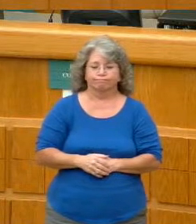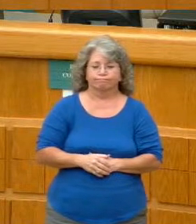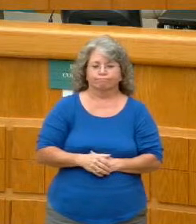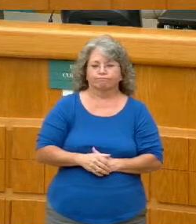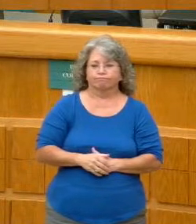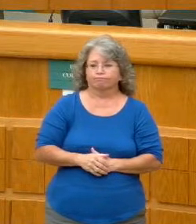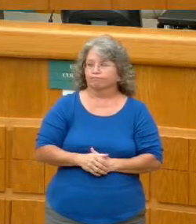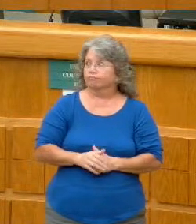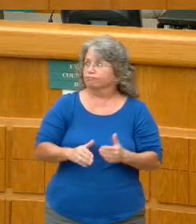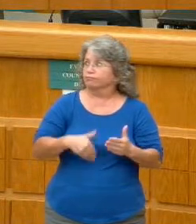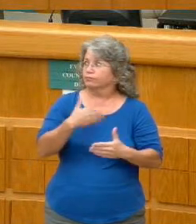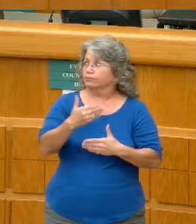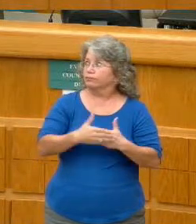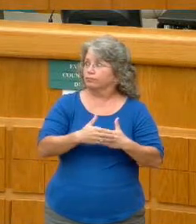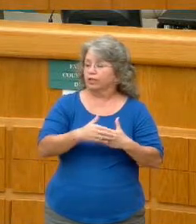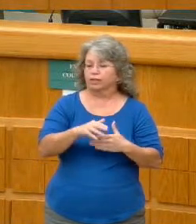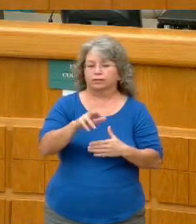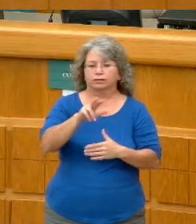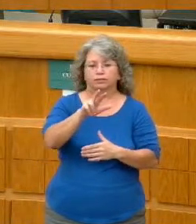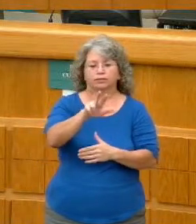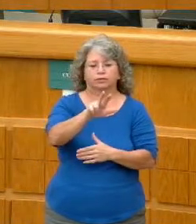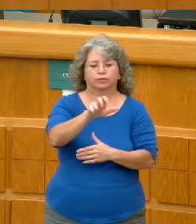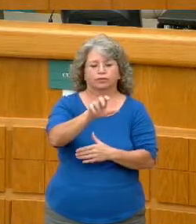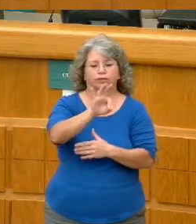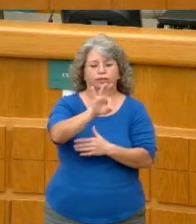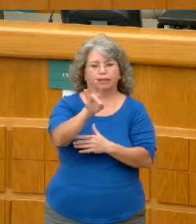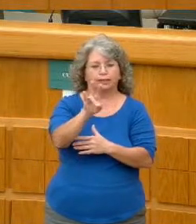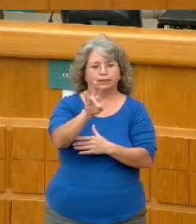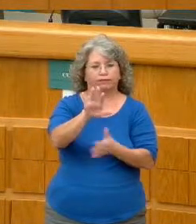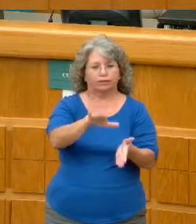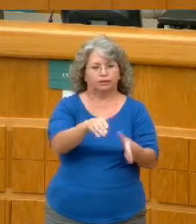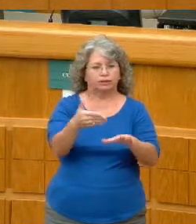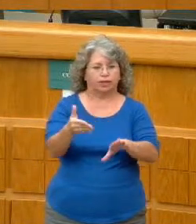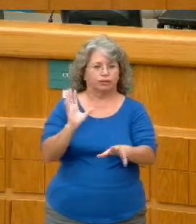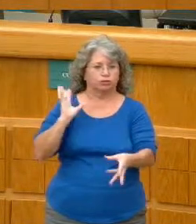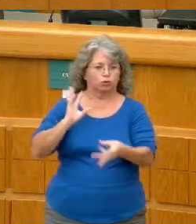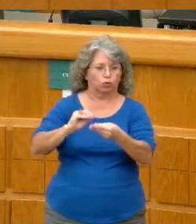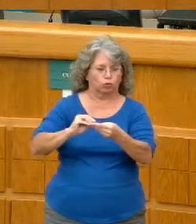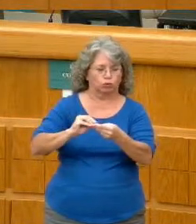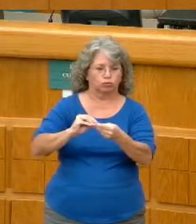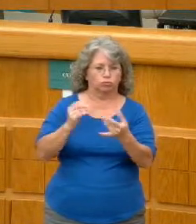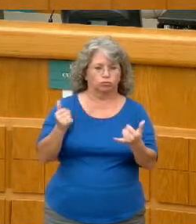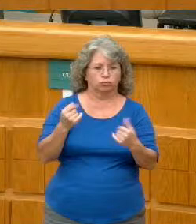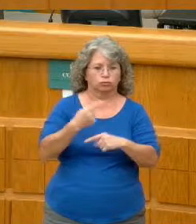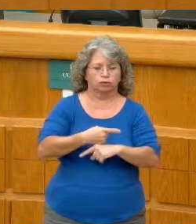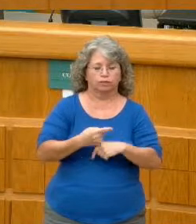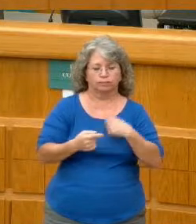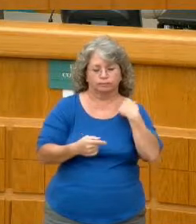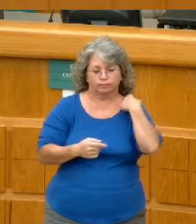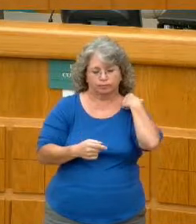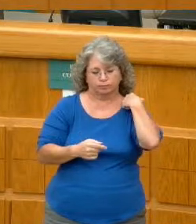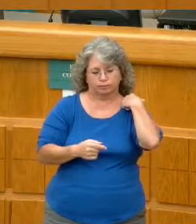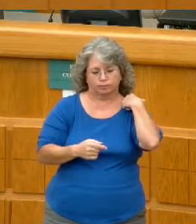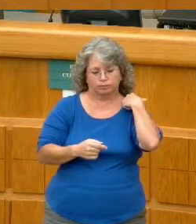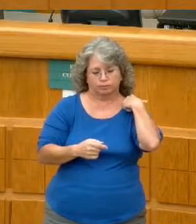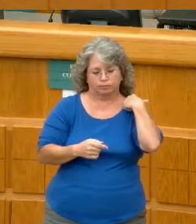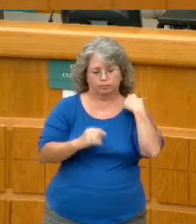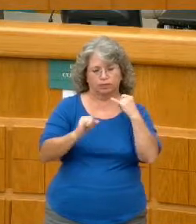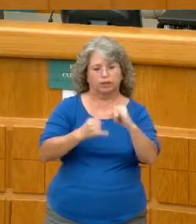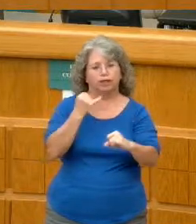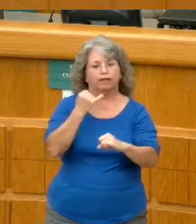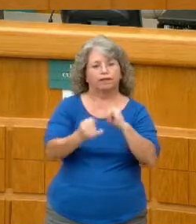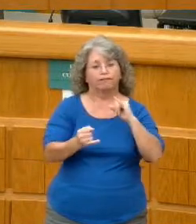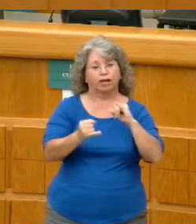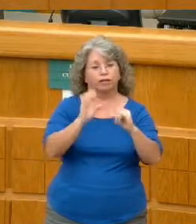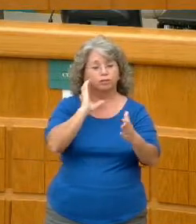The next slide is the 397 deaths that we're at as of today. And